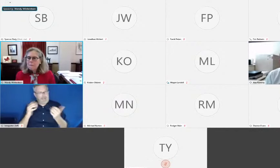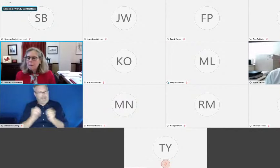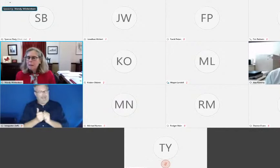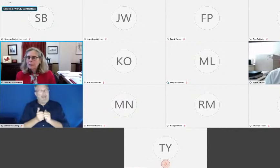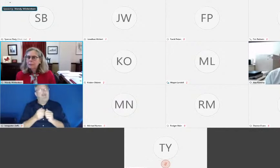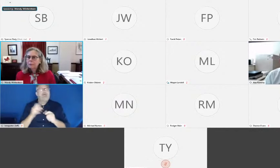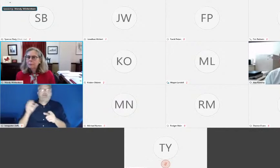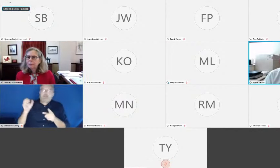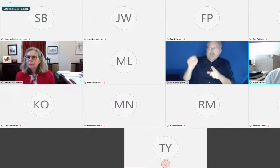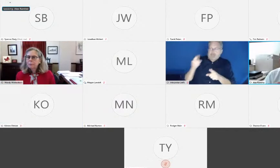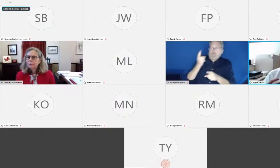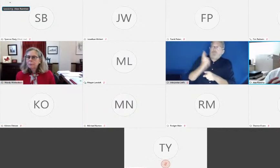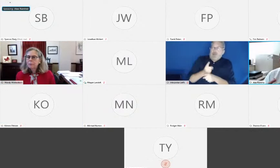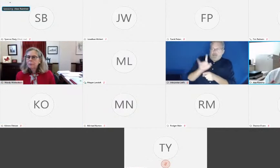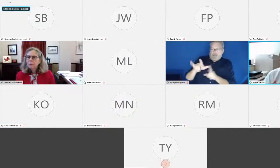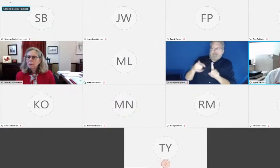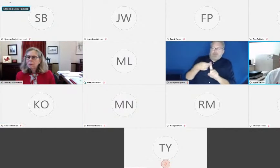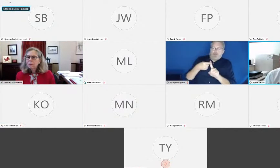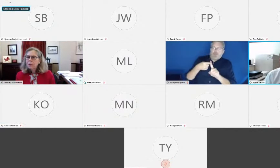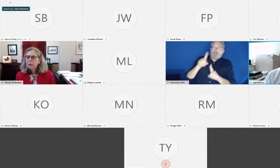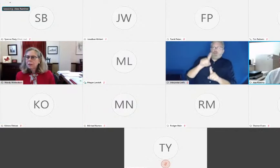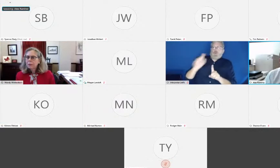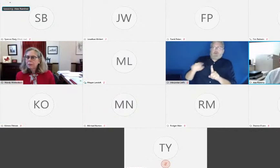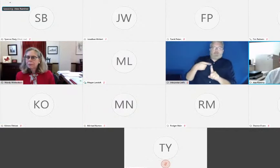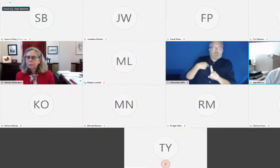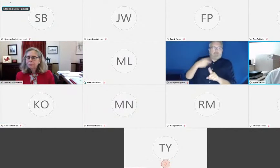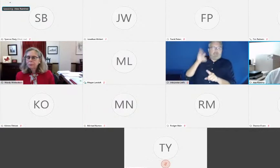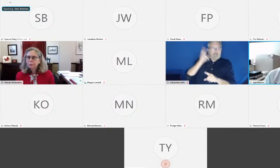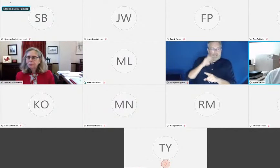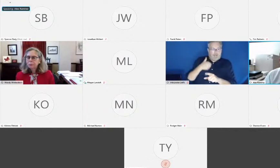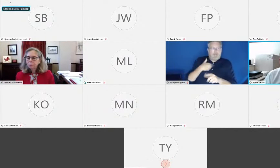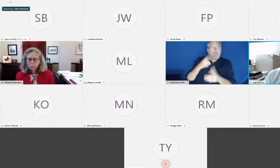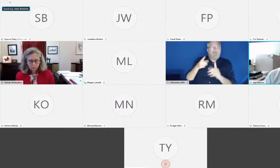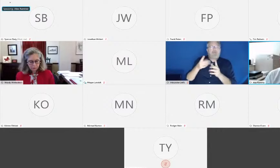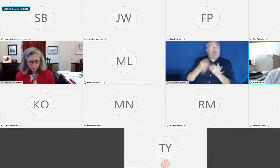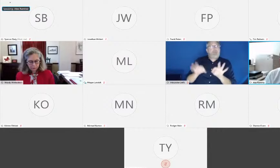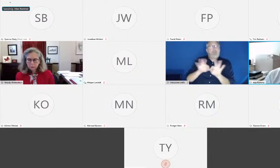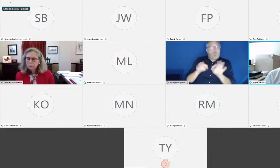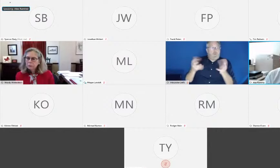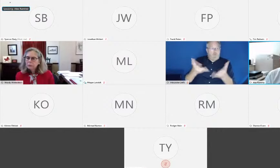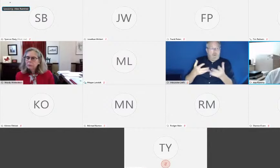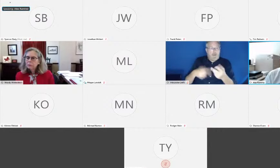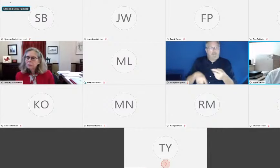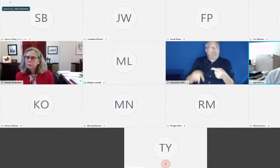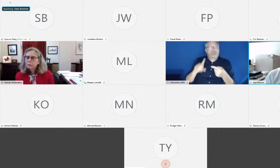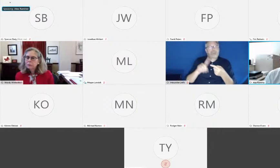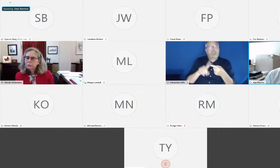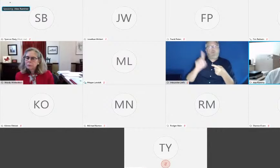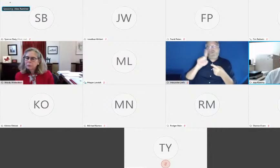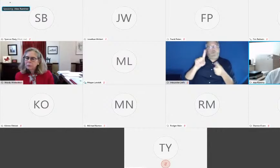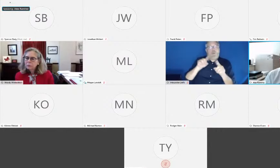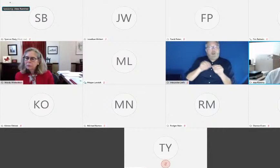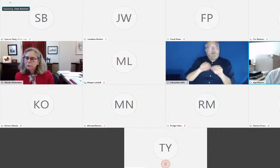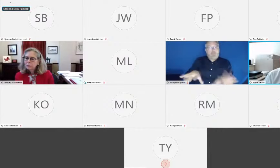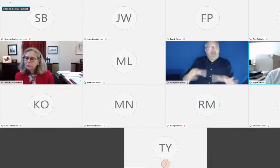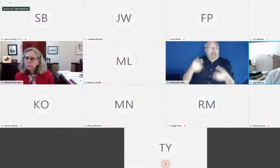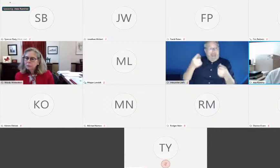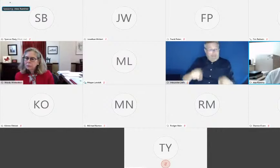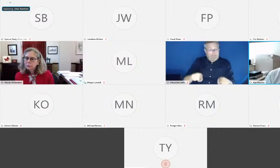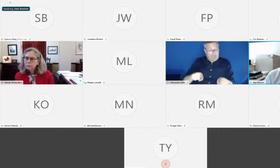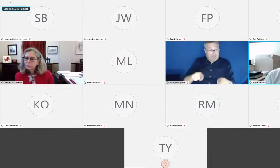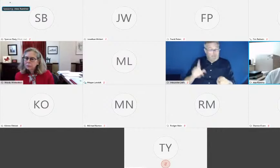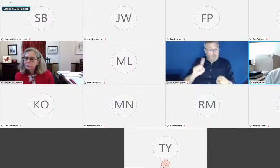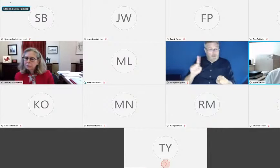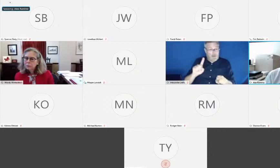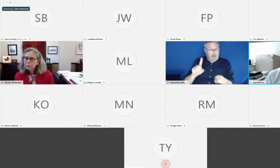question we come up with. So the important thing to recognize are two things. Where is transmission occurring? And